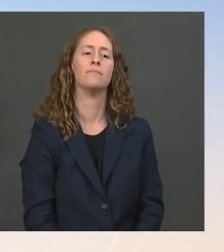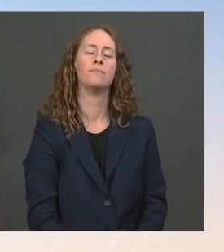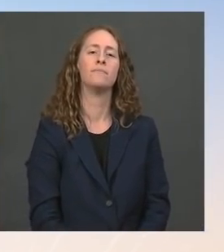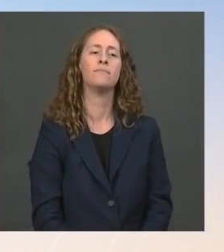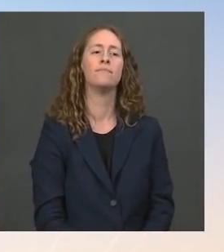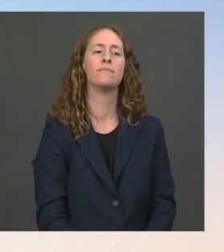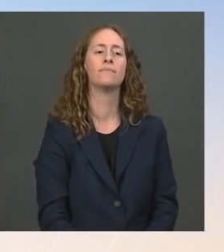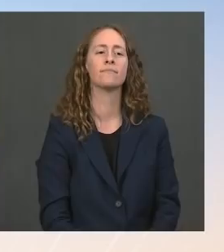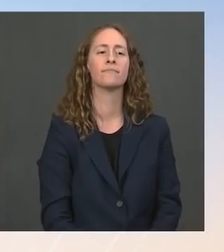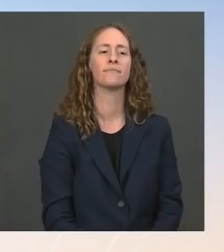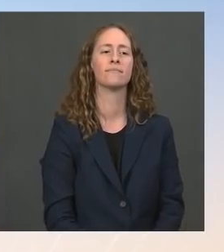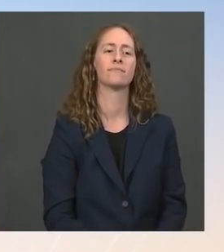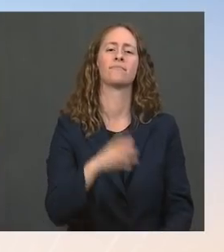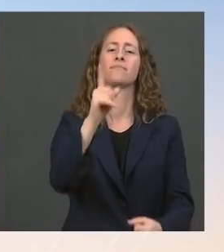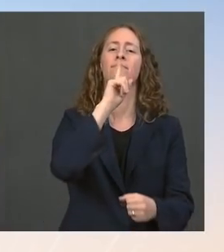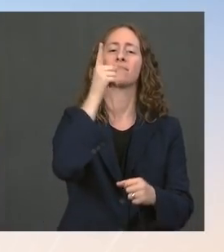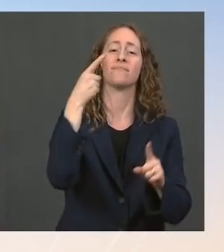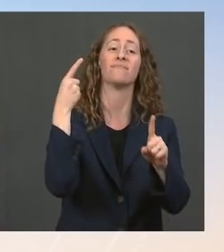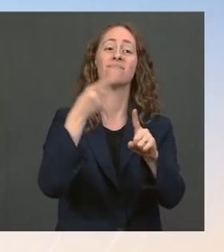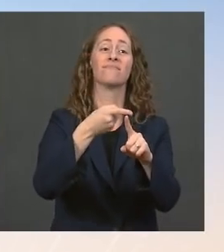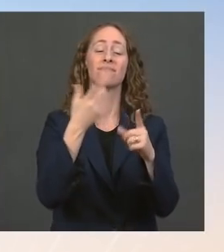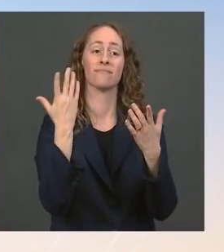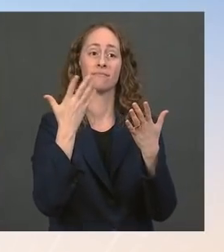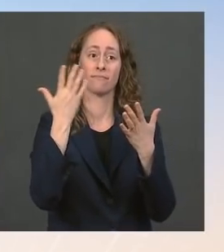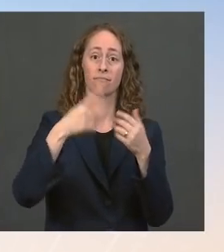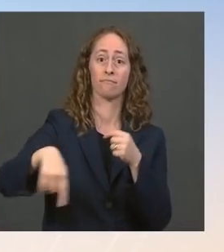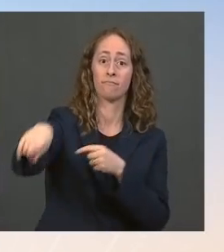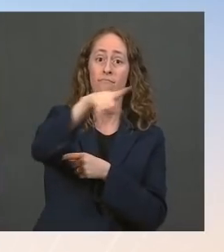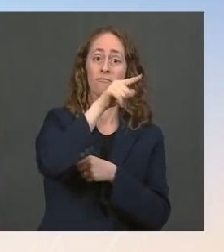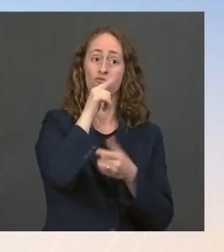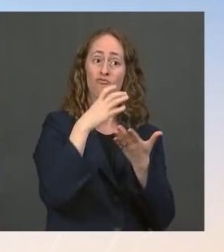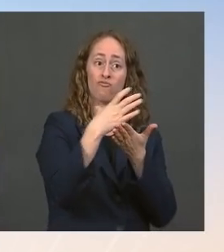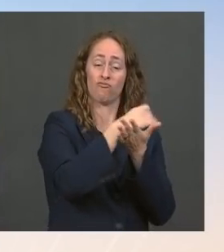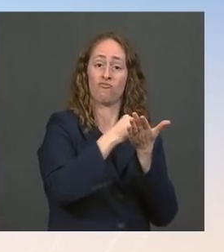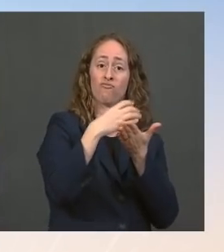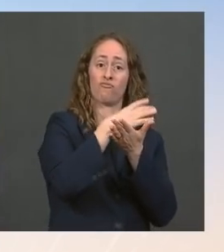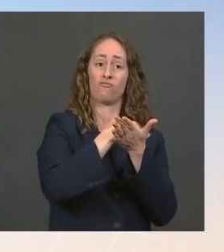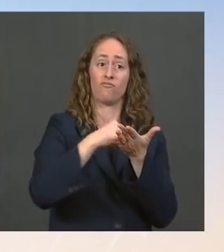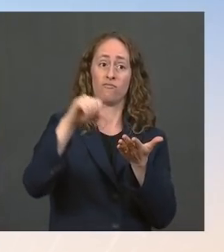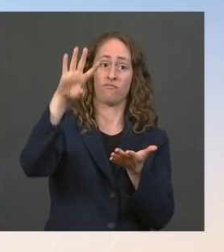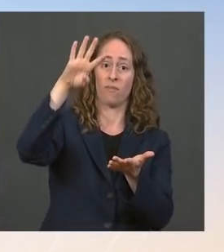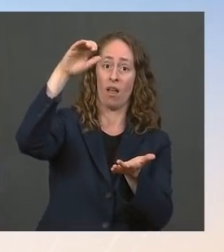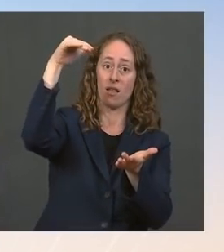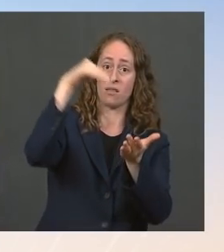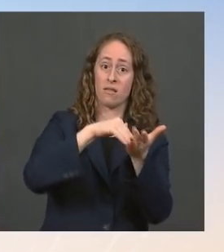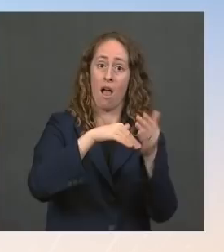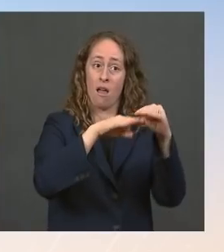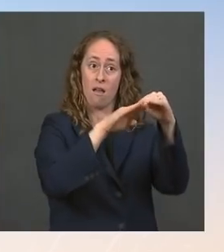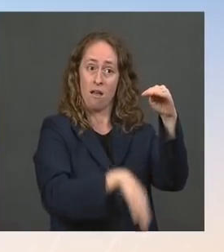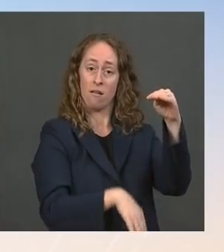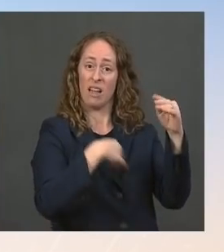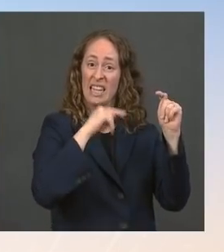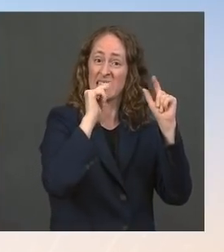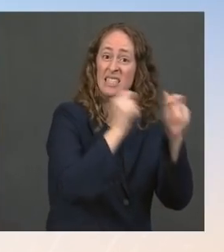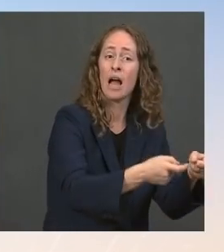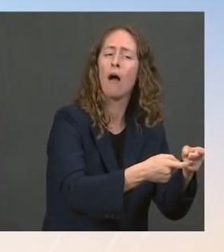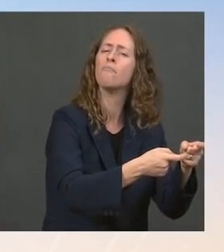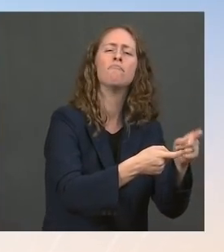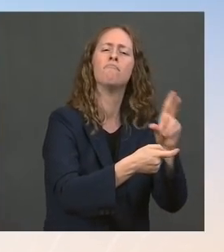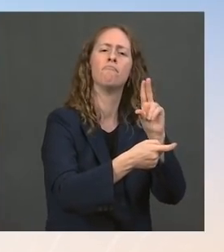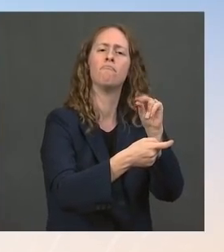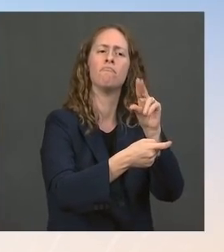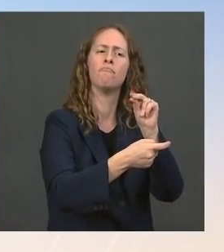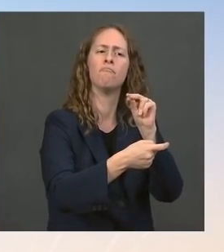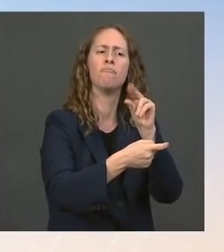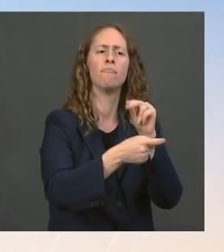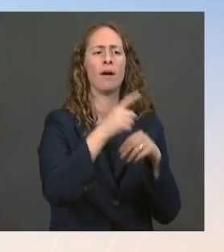raise taxes on anyone making less than $400,000 a year. And certainly we wouldn't support anything that would. But this, again, is a menu and a